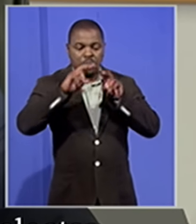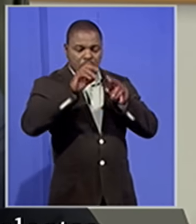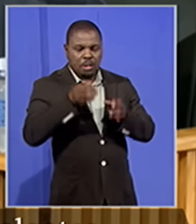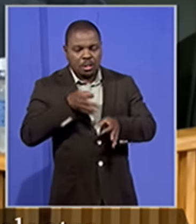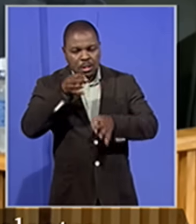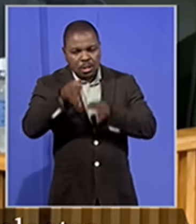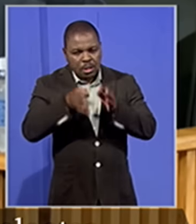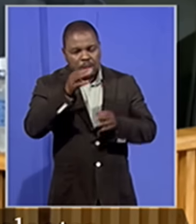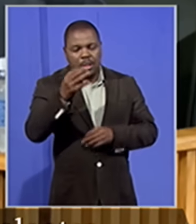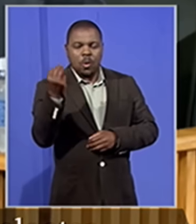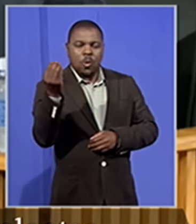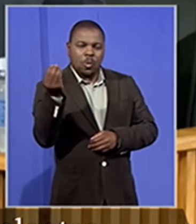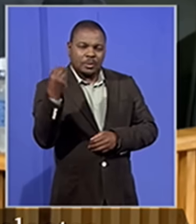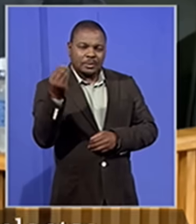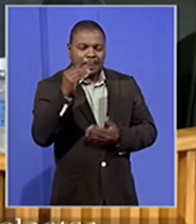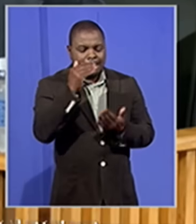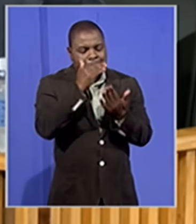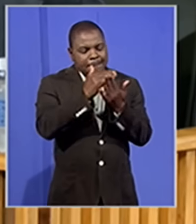lethathama la melaetsa.